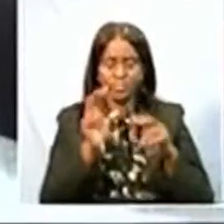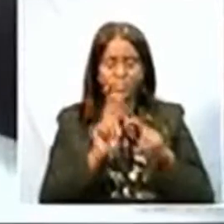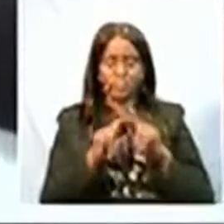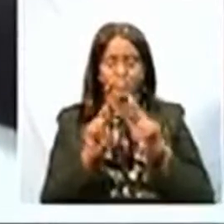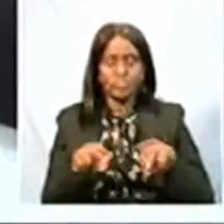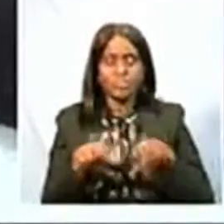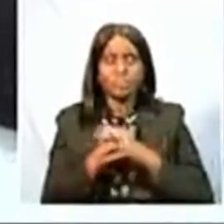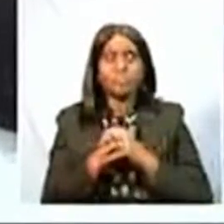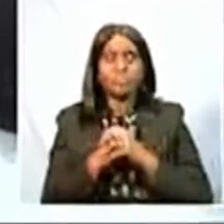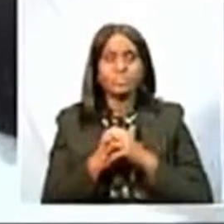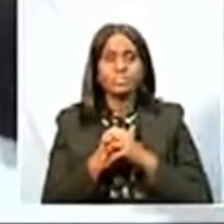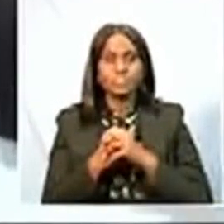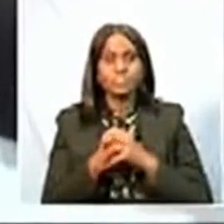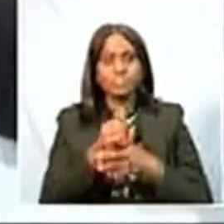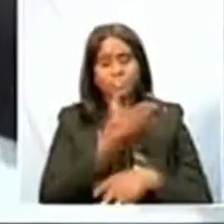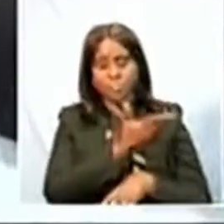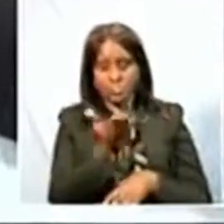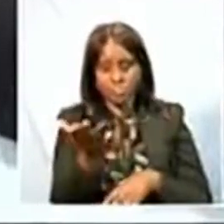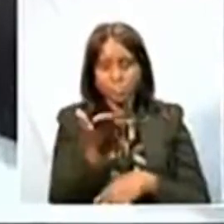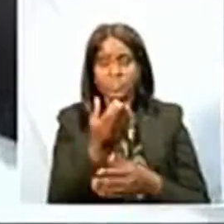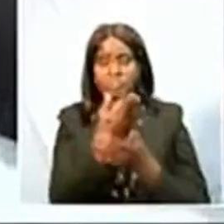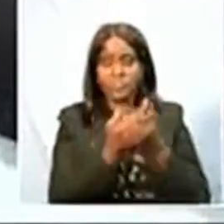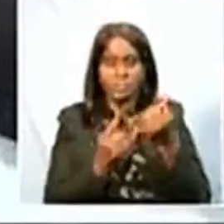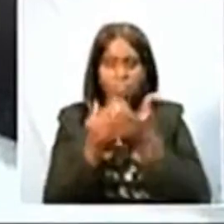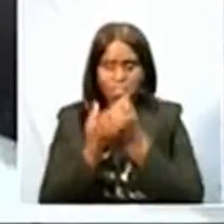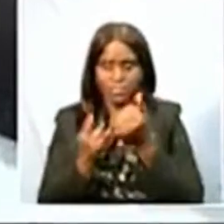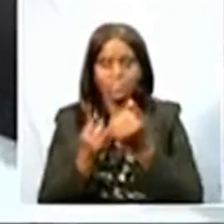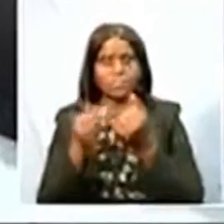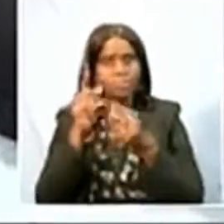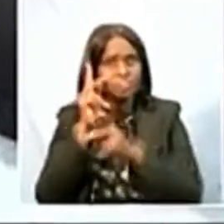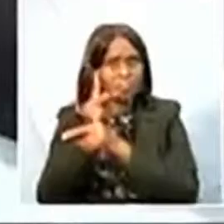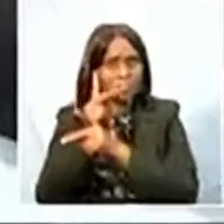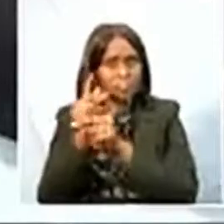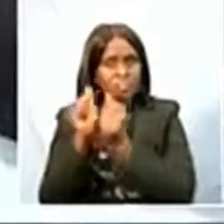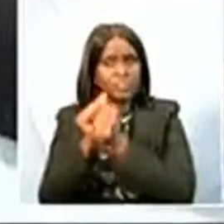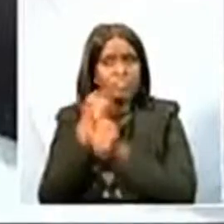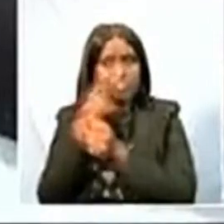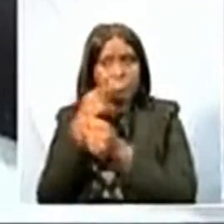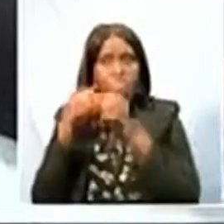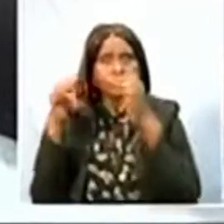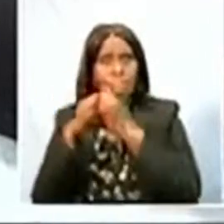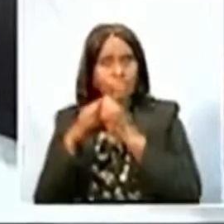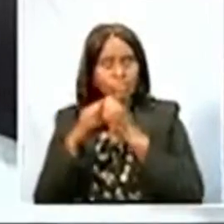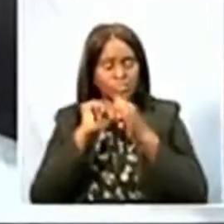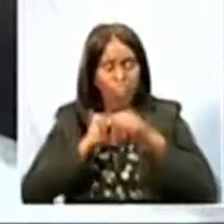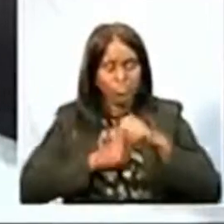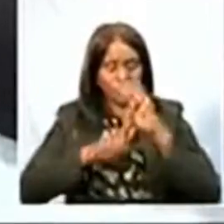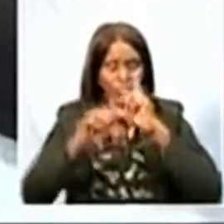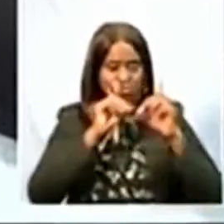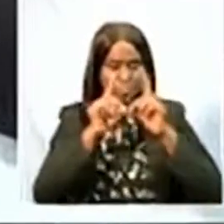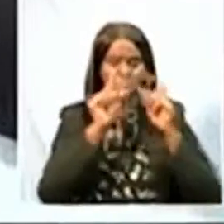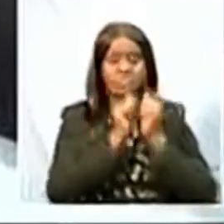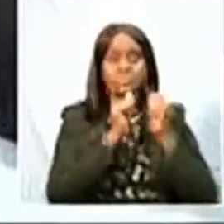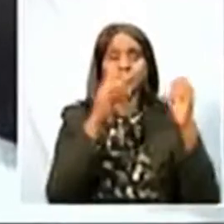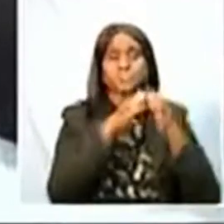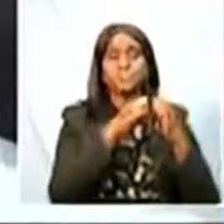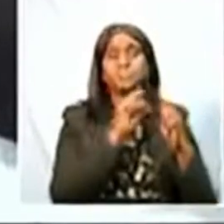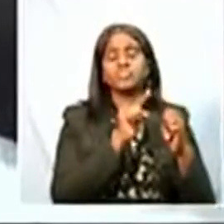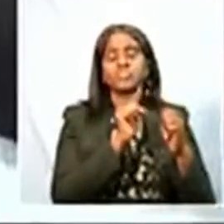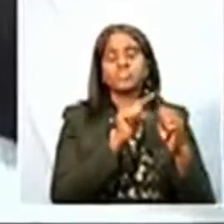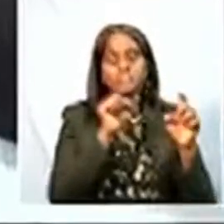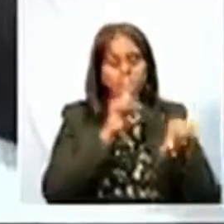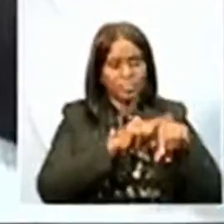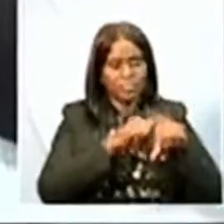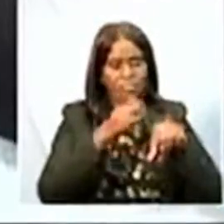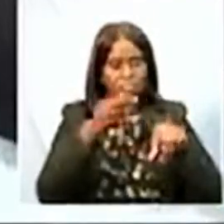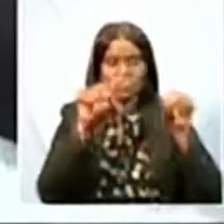Chair, these forms were with the bank. So our engagements with the bank at the